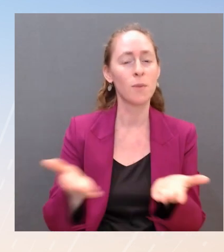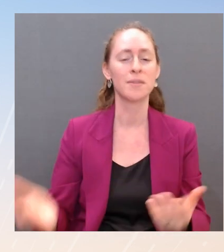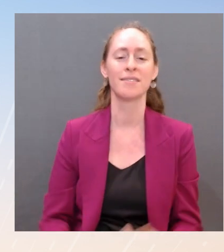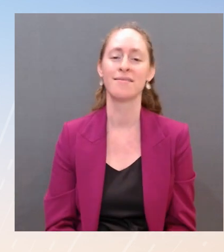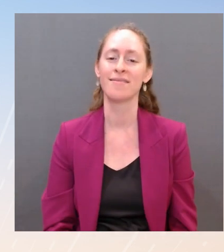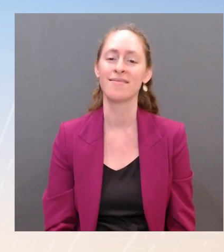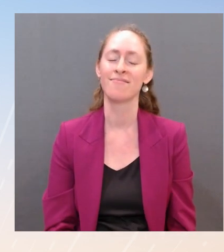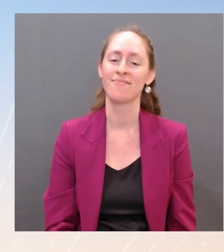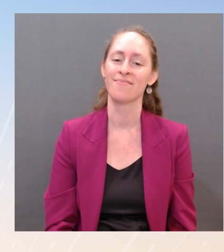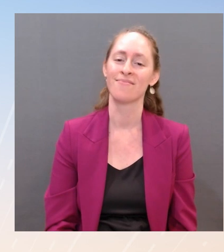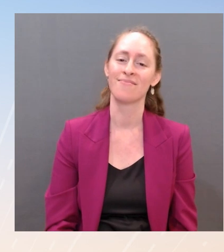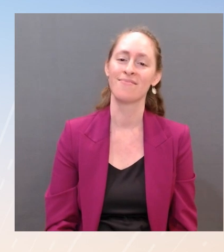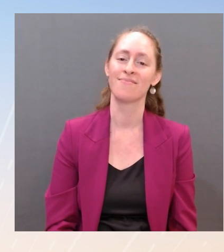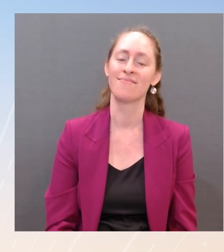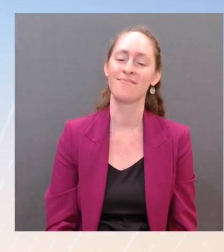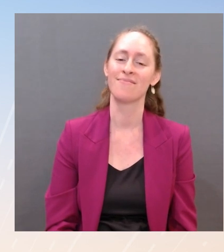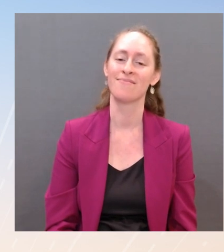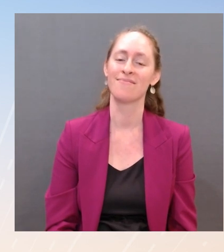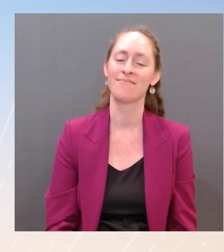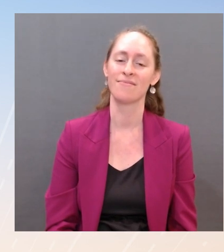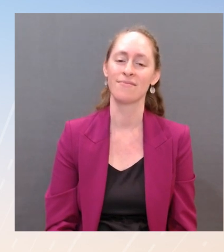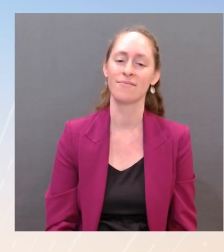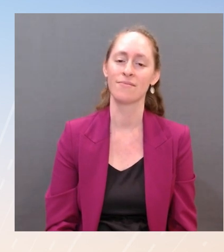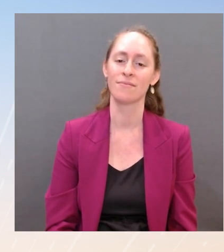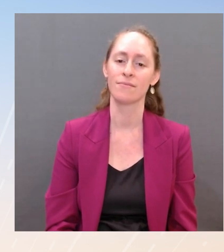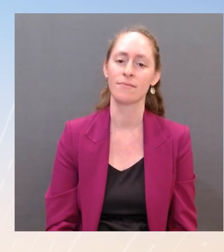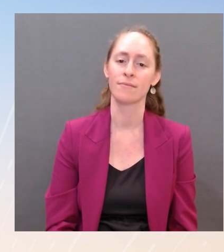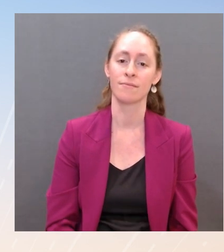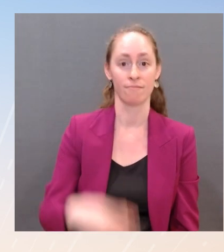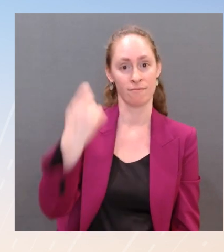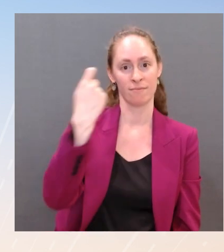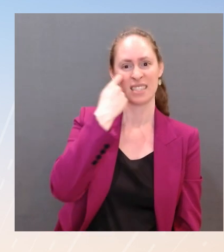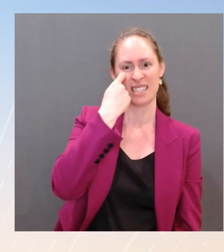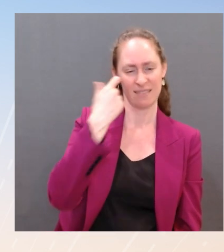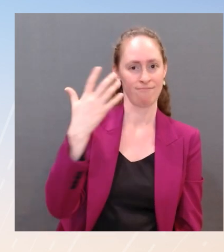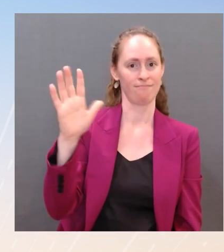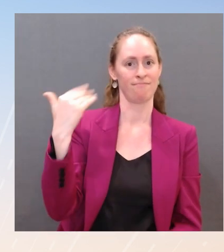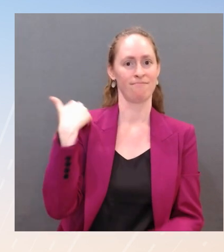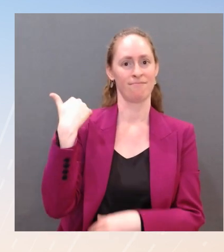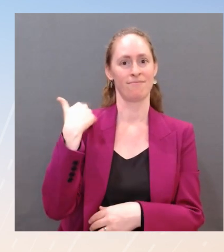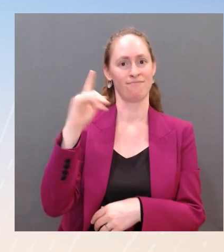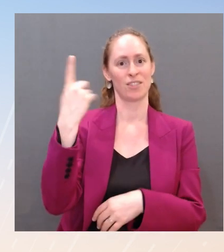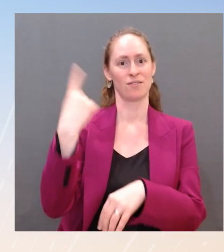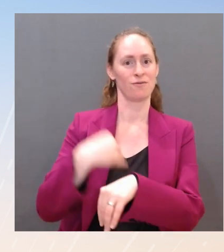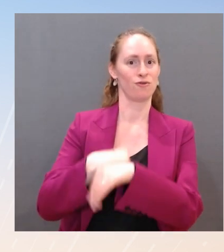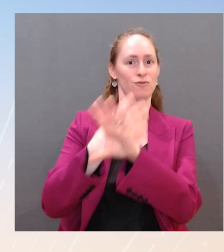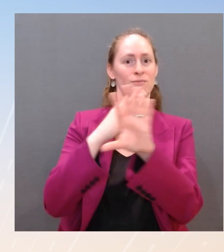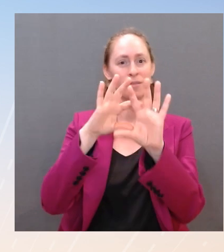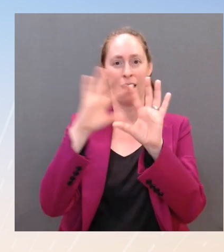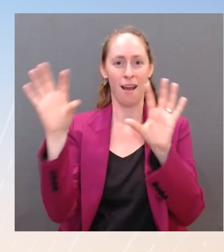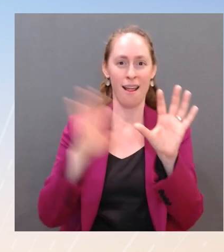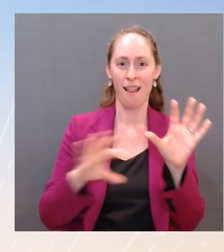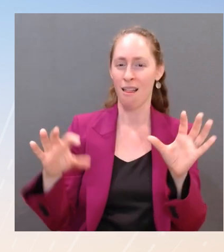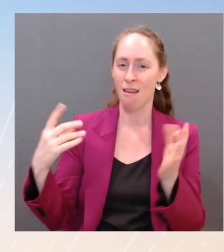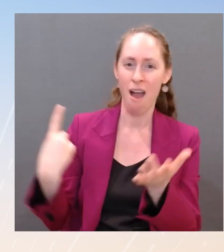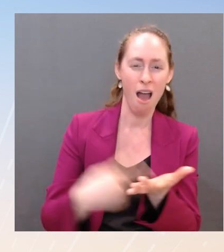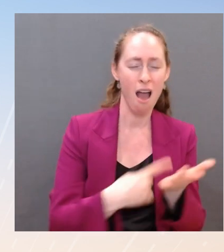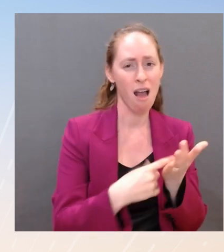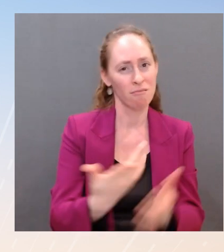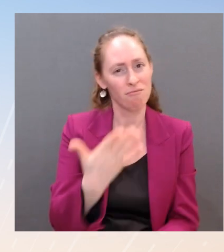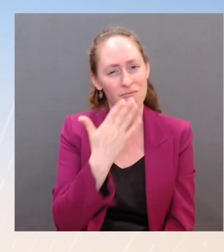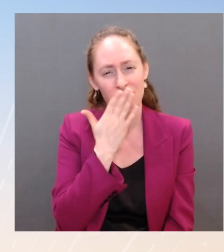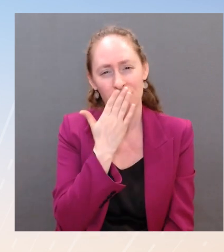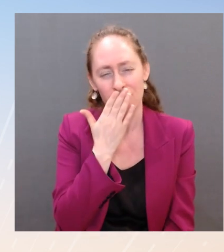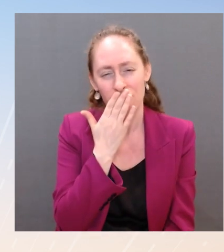health event, and over 600 people joined. We talked about the power of your words and the importance of all of our